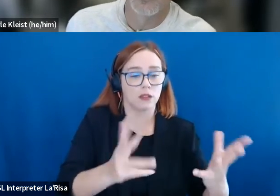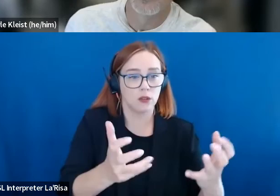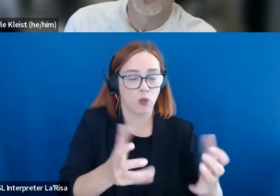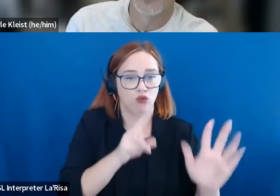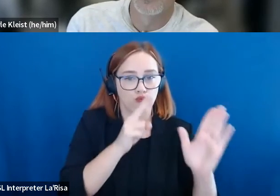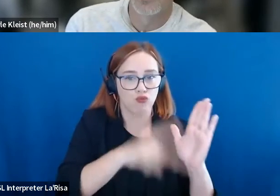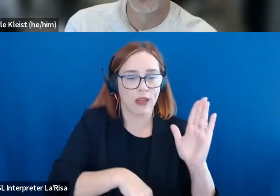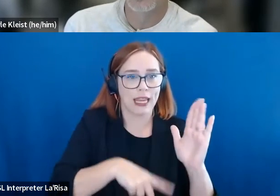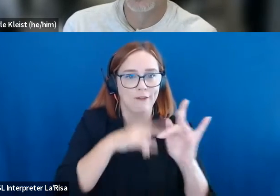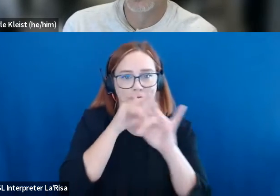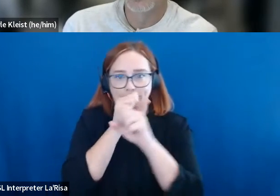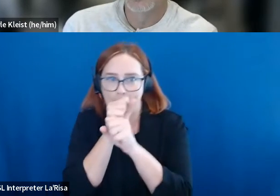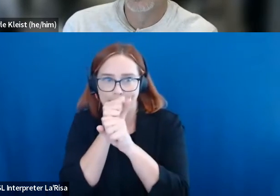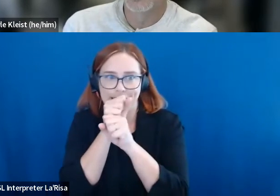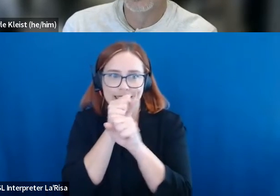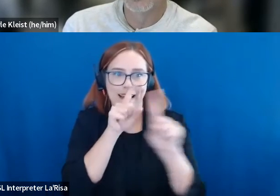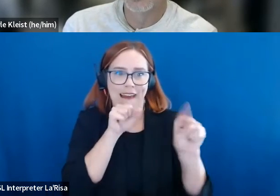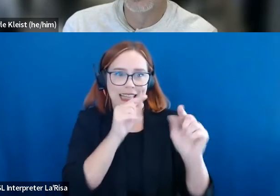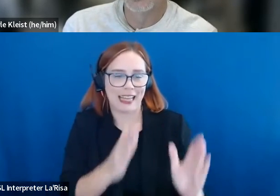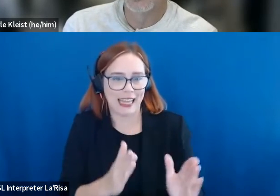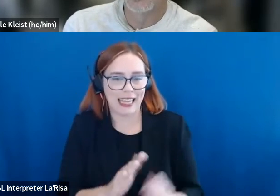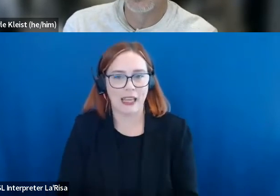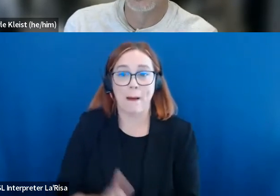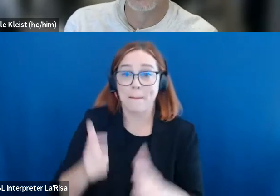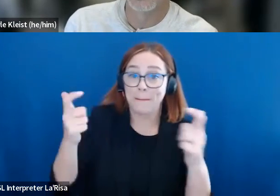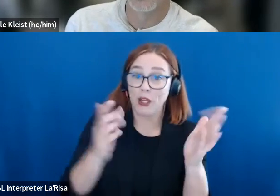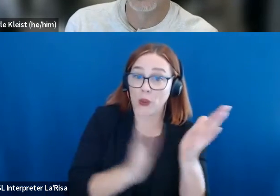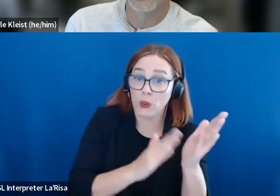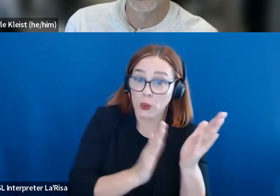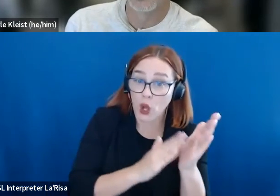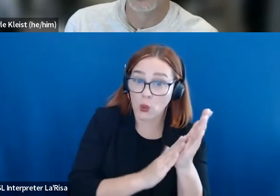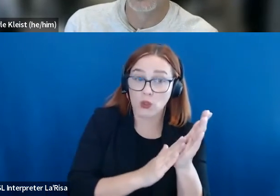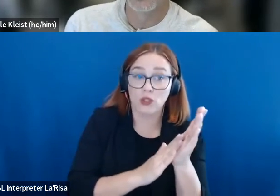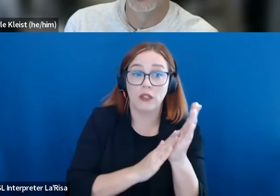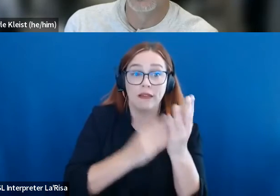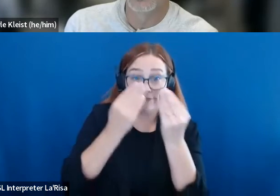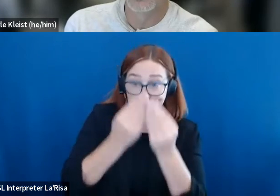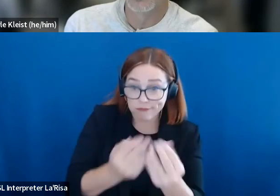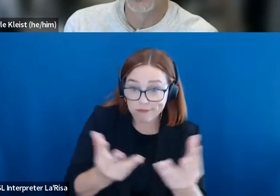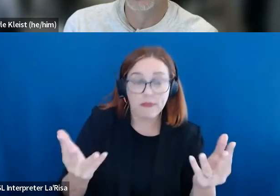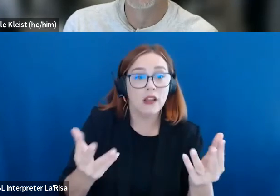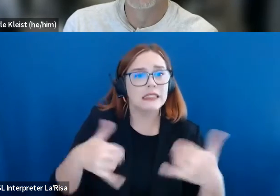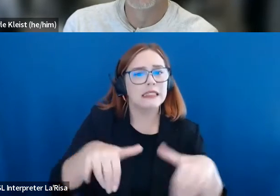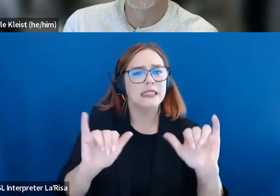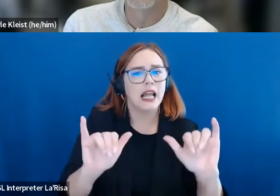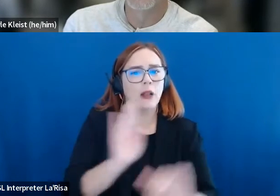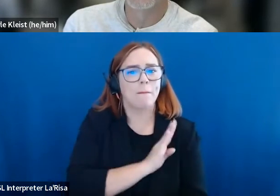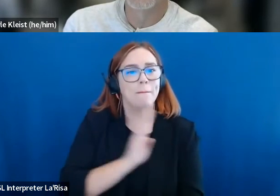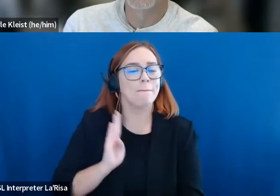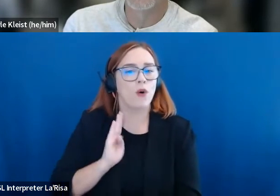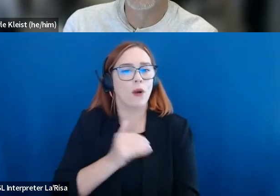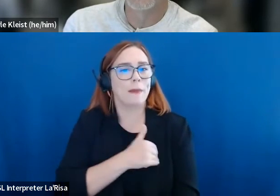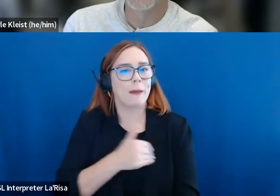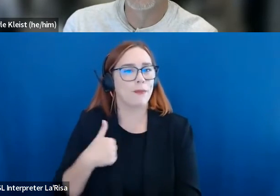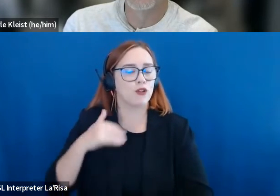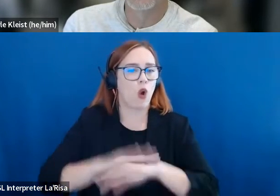anonymous attendee that just says, want to give a huge kudos and shout out to know that there are SIL board members on this call, and thank you all.